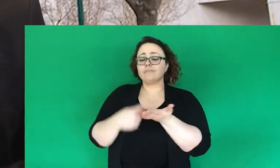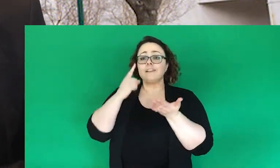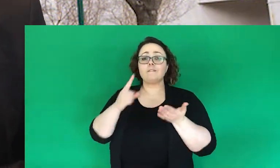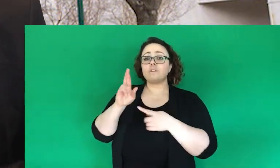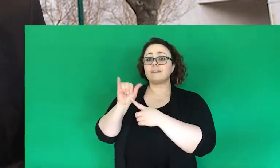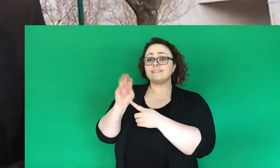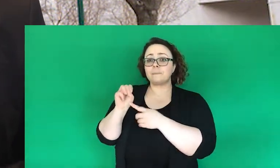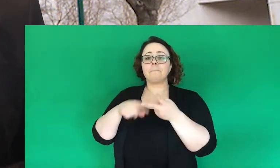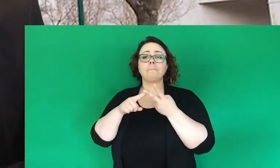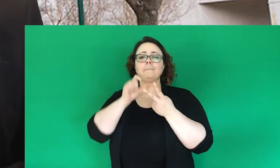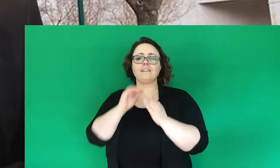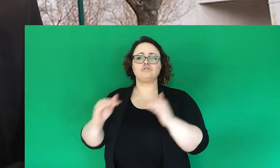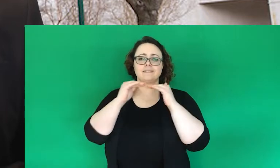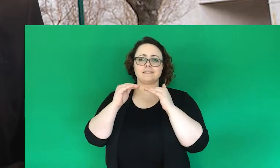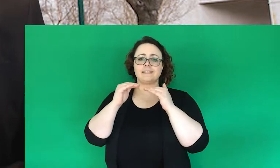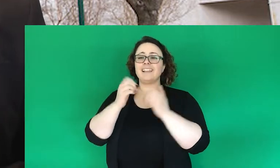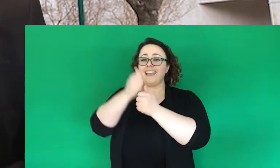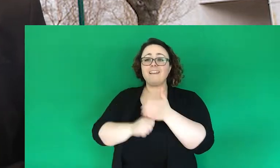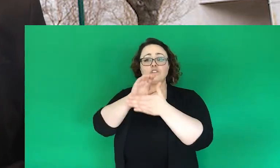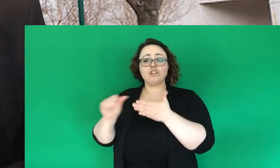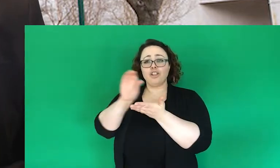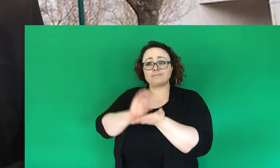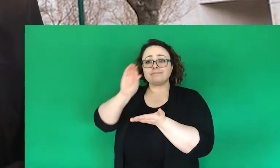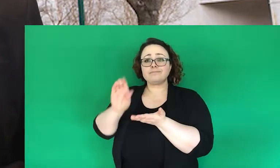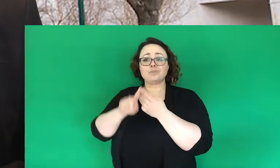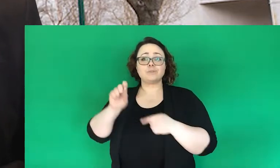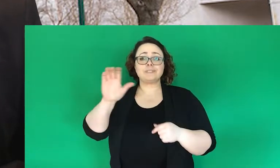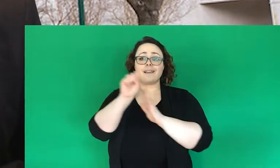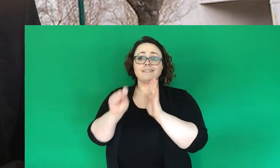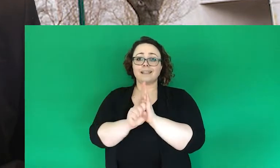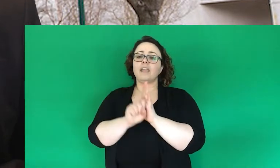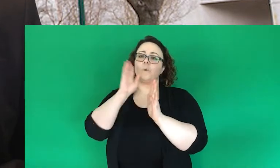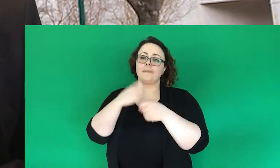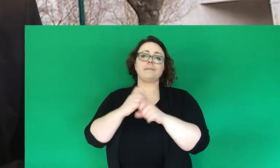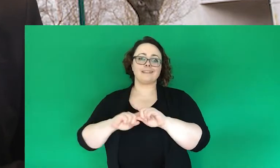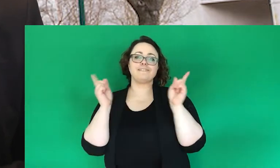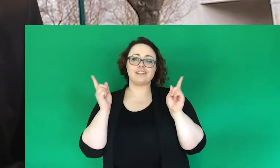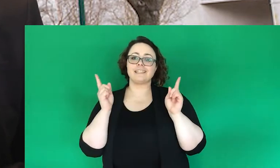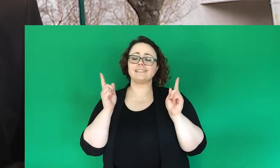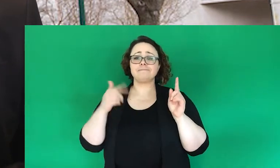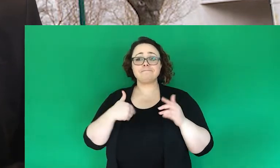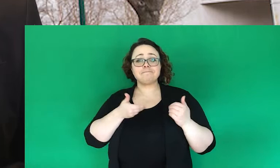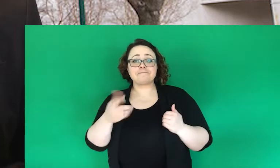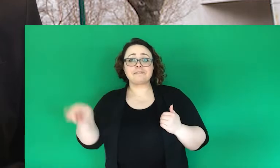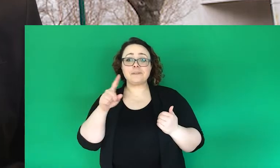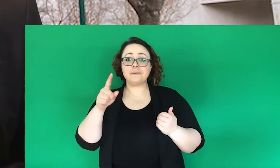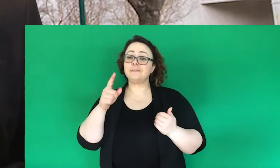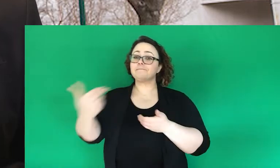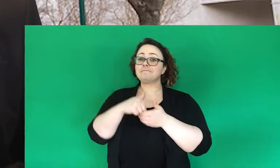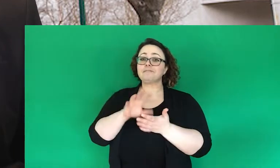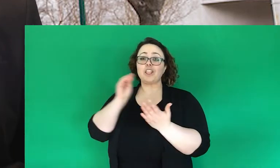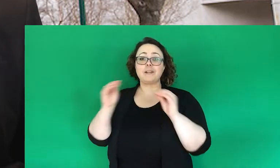issues of racism and injustice. Every dollar invested in Sacramento State makes a difference. I invite